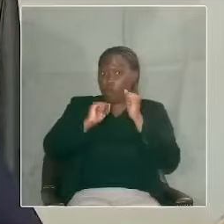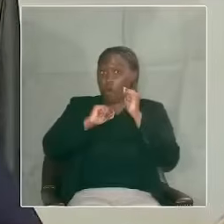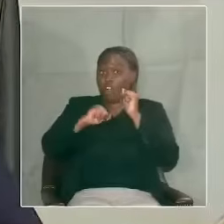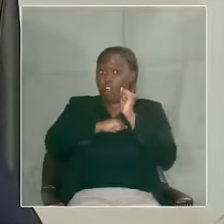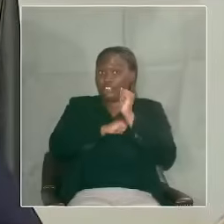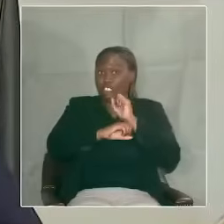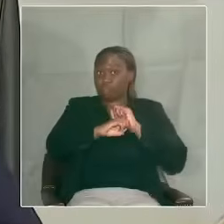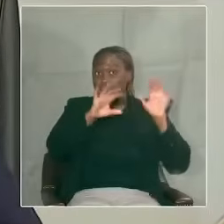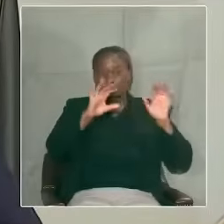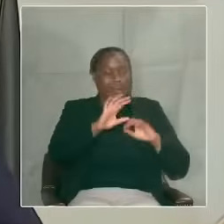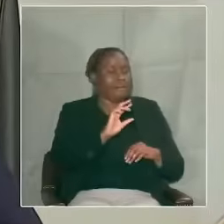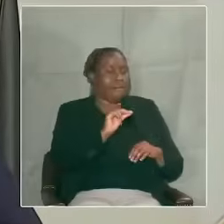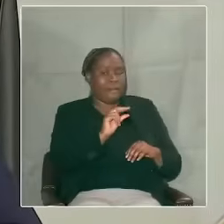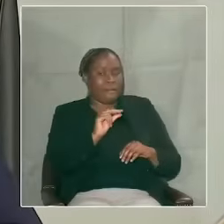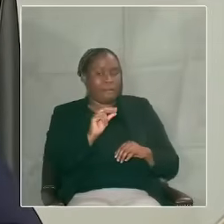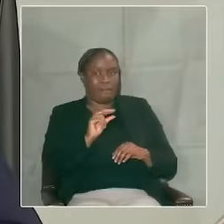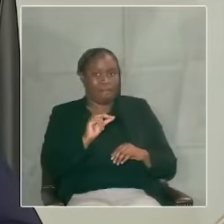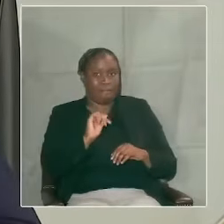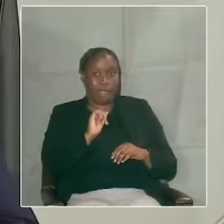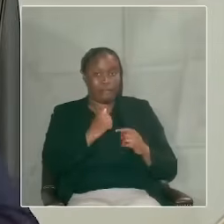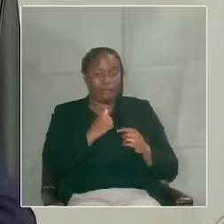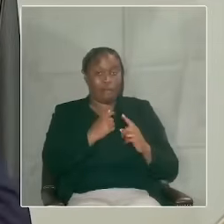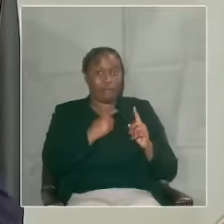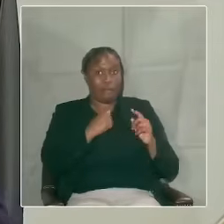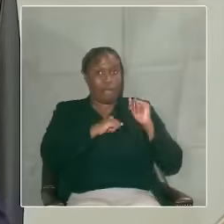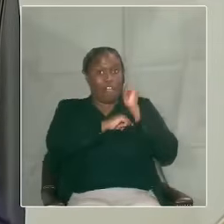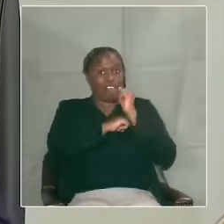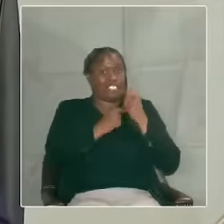my office. Thank you.